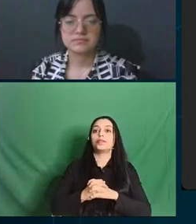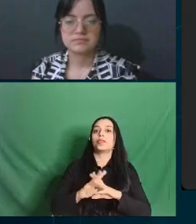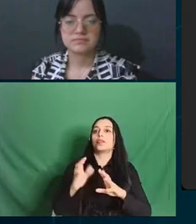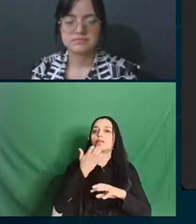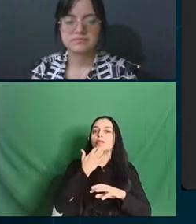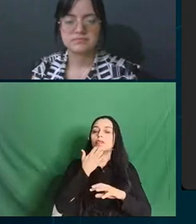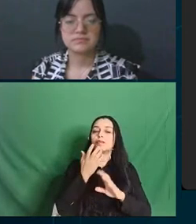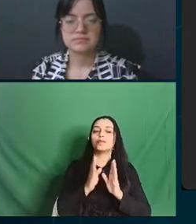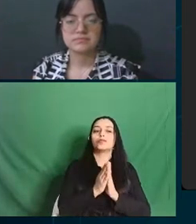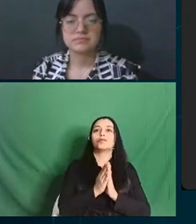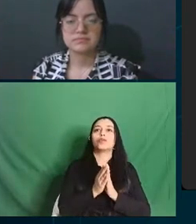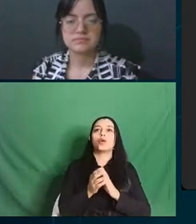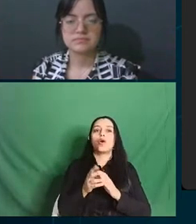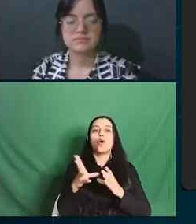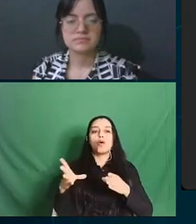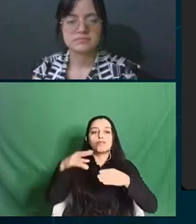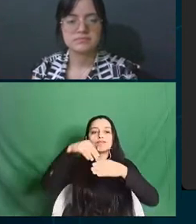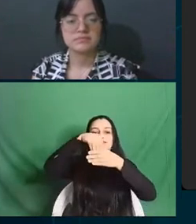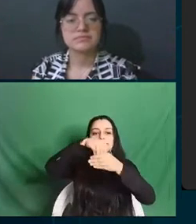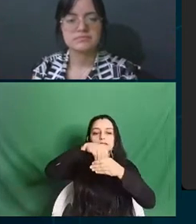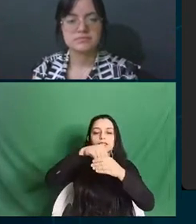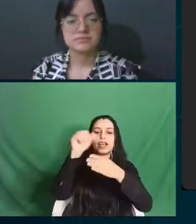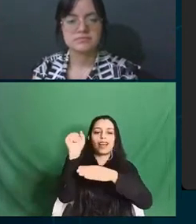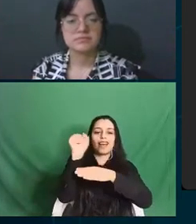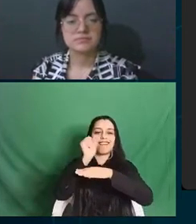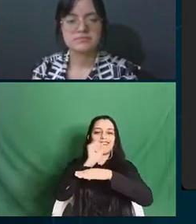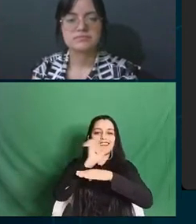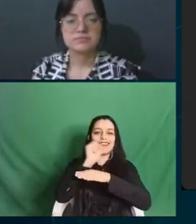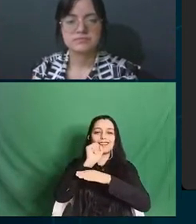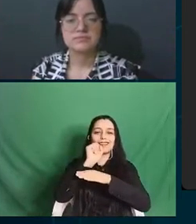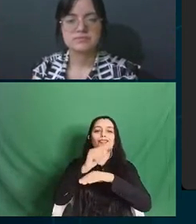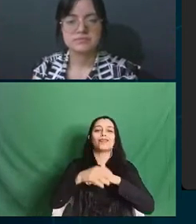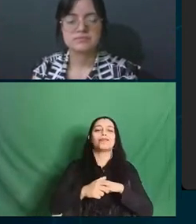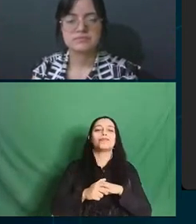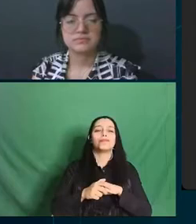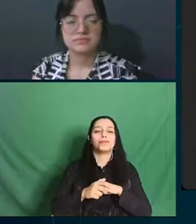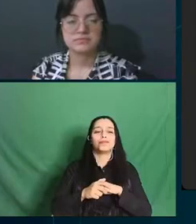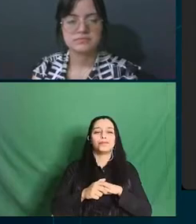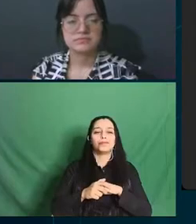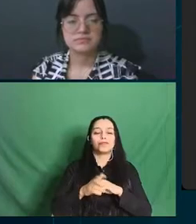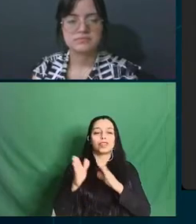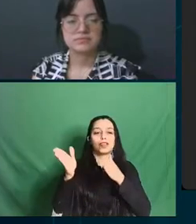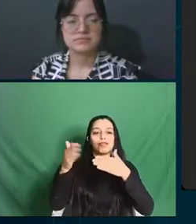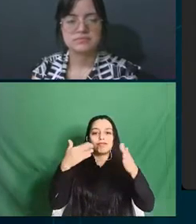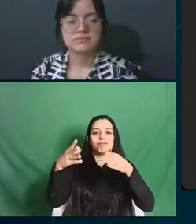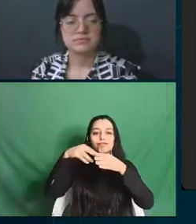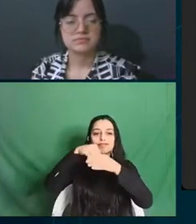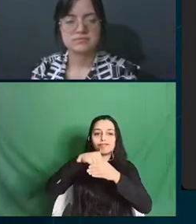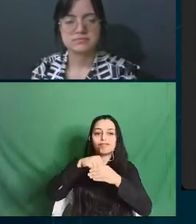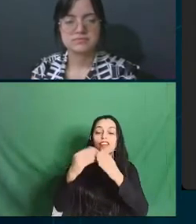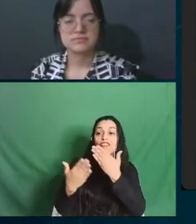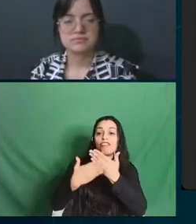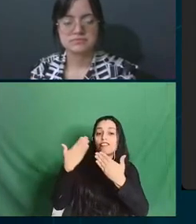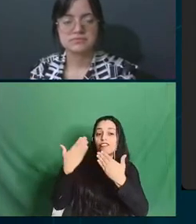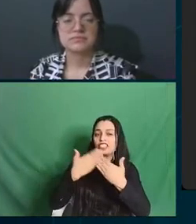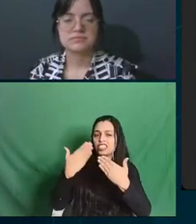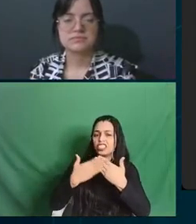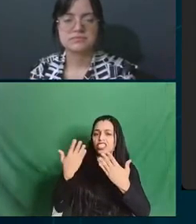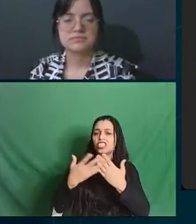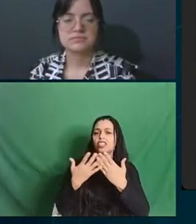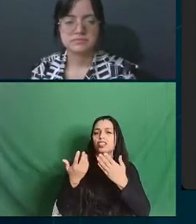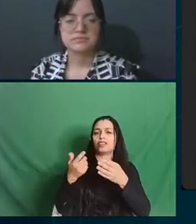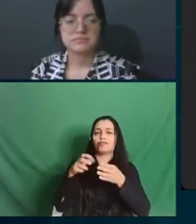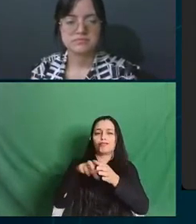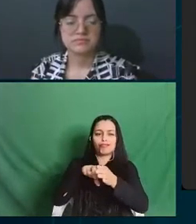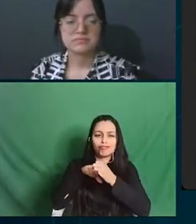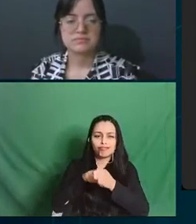in your equipment, but you have no practical way of picking it up, then you're back to, you know, being able to do it, you